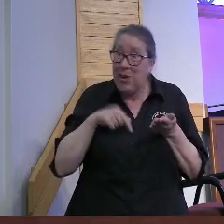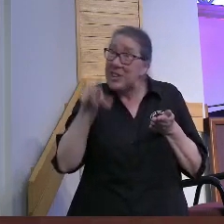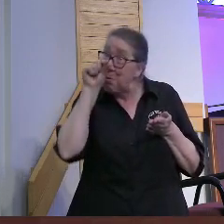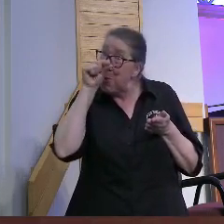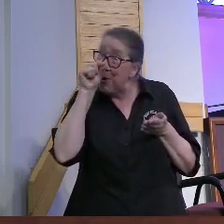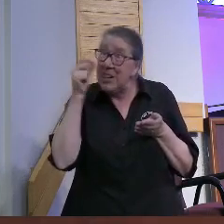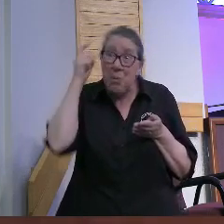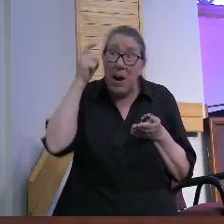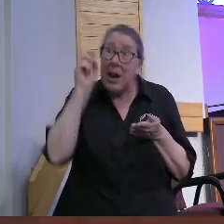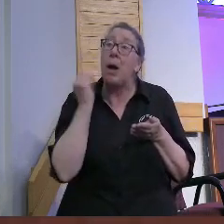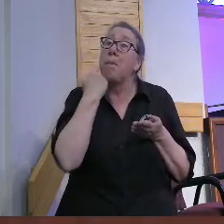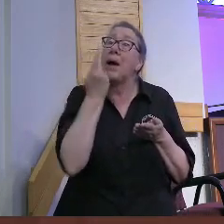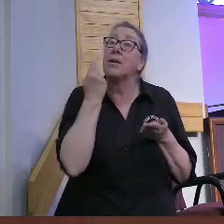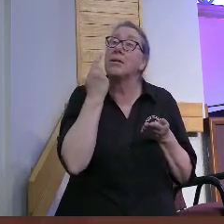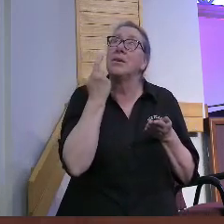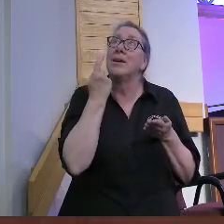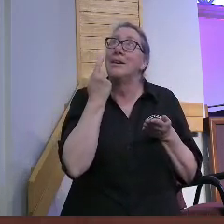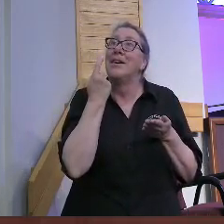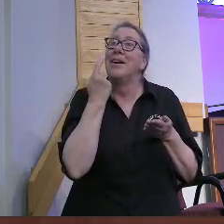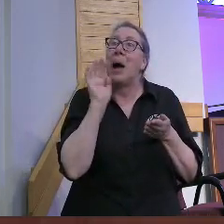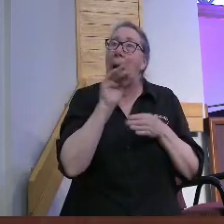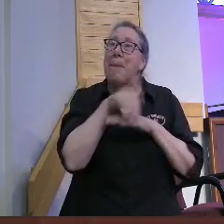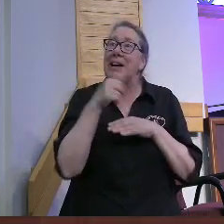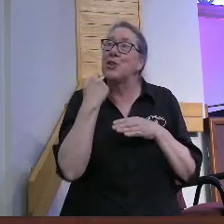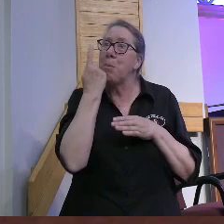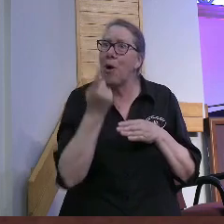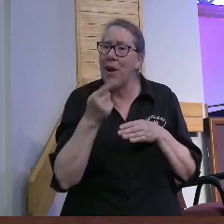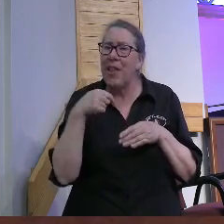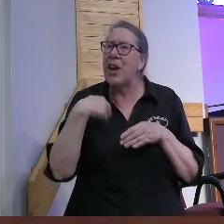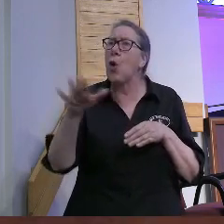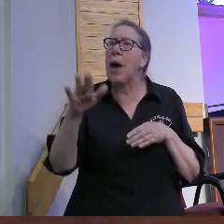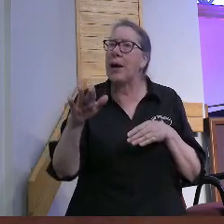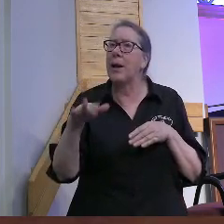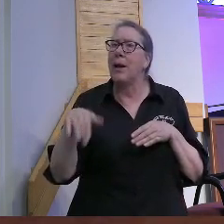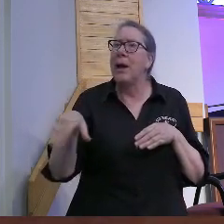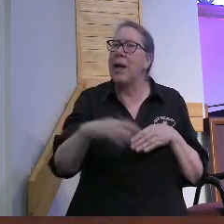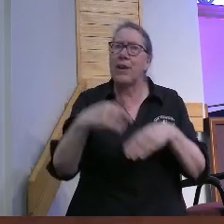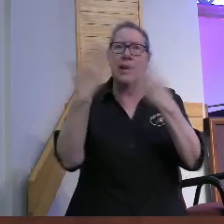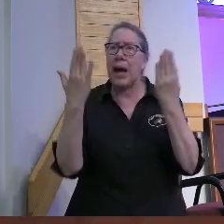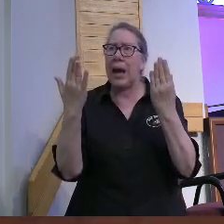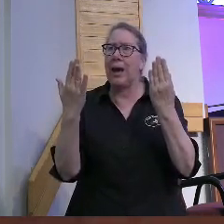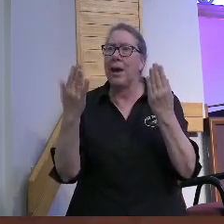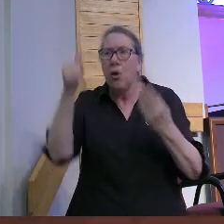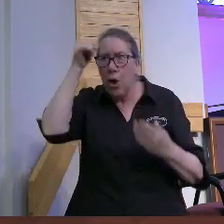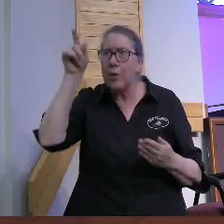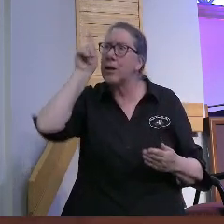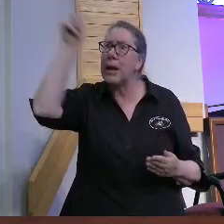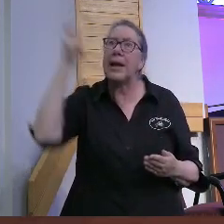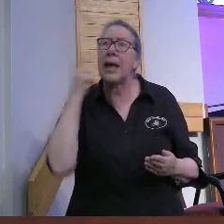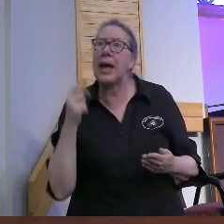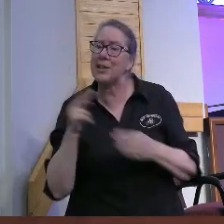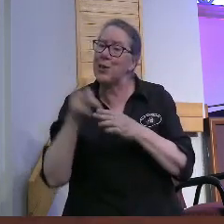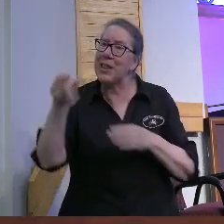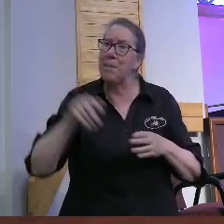tomorrow. No, they just go out, and they go out with faith knowing that God's going to take care of them. And Jesus said, look